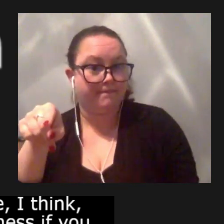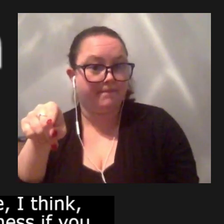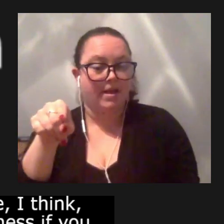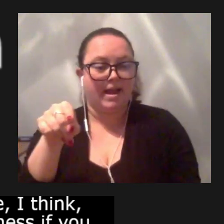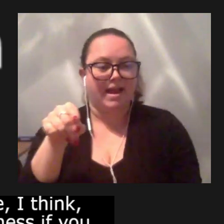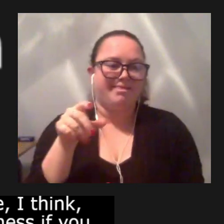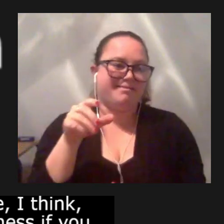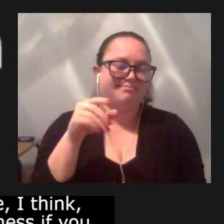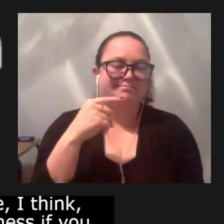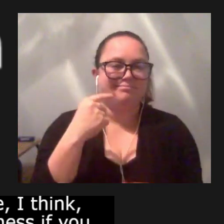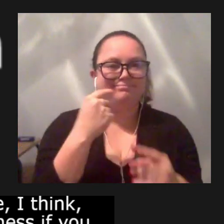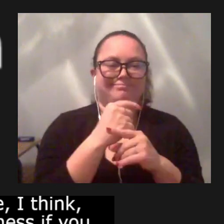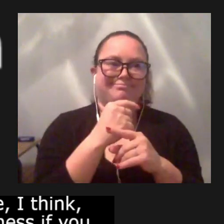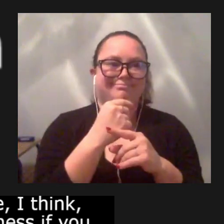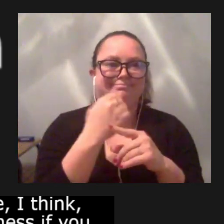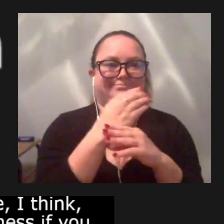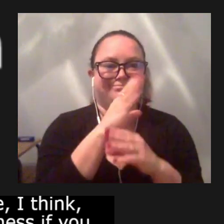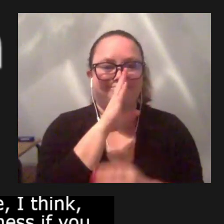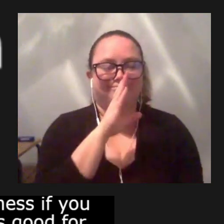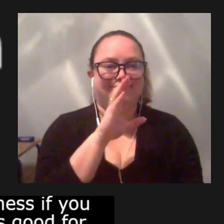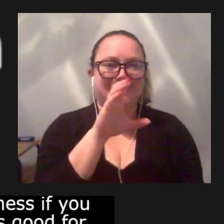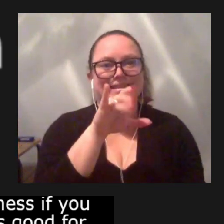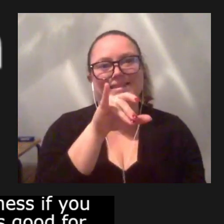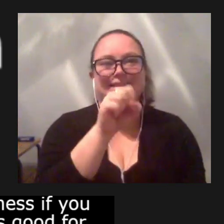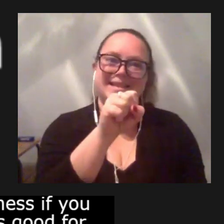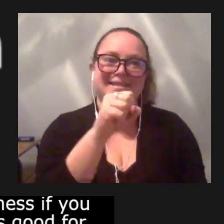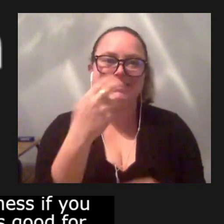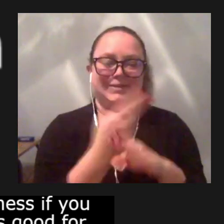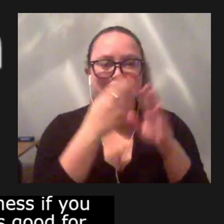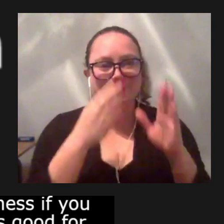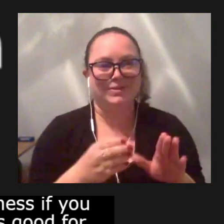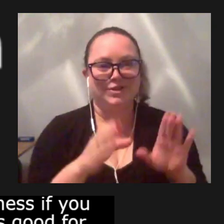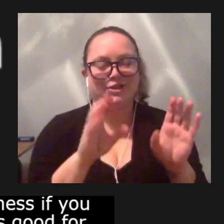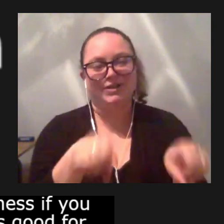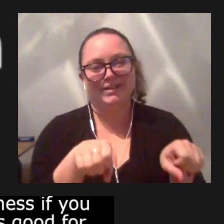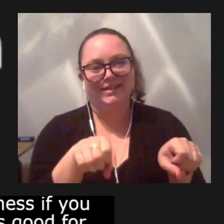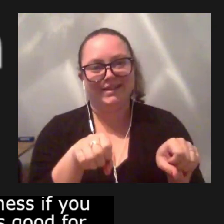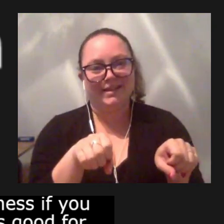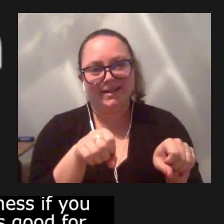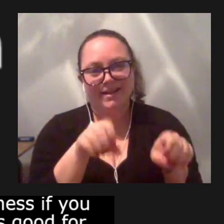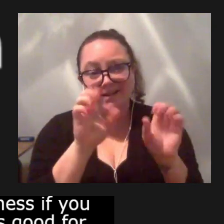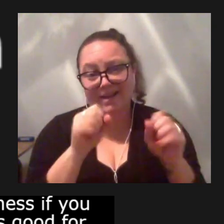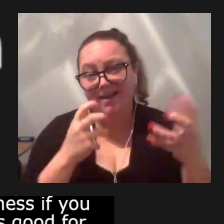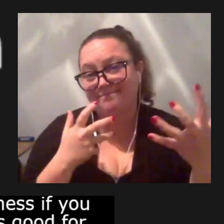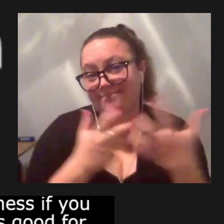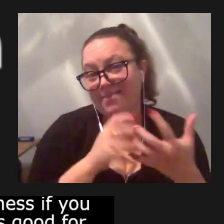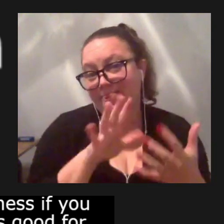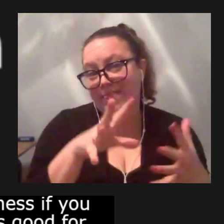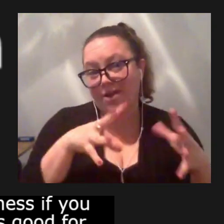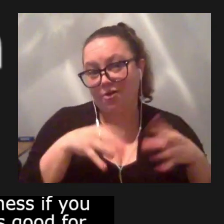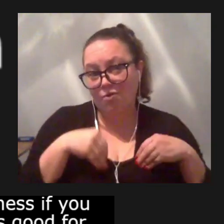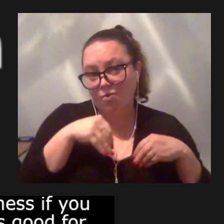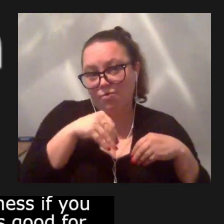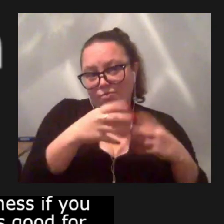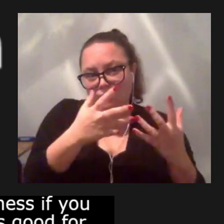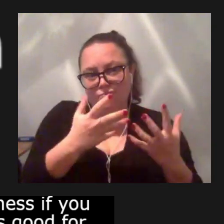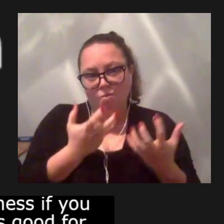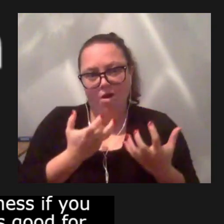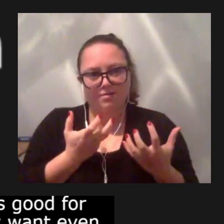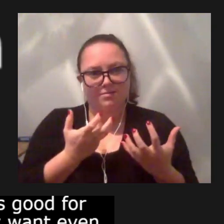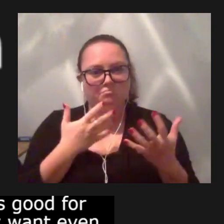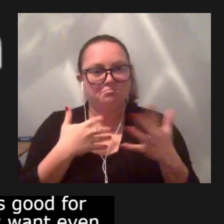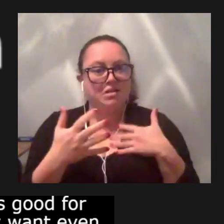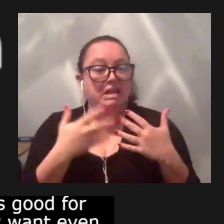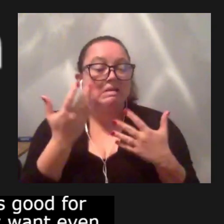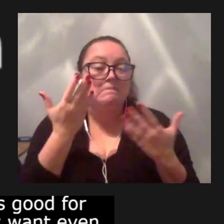if you will, cis-able user is able to get what they want, even if it's a different color contrast.